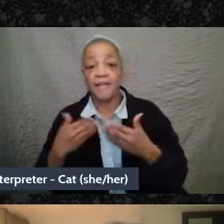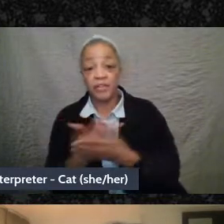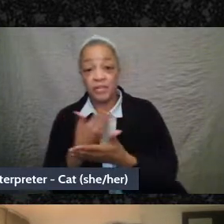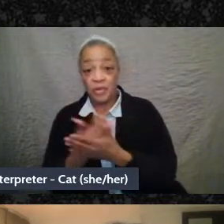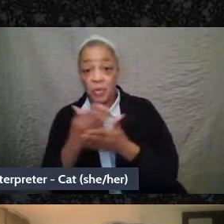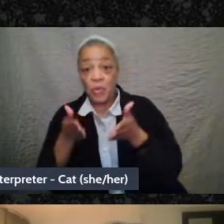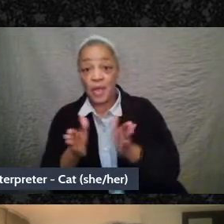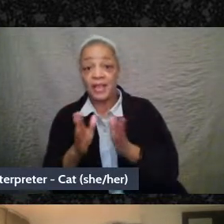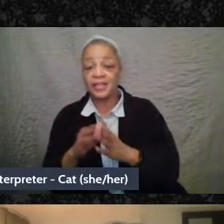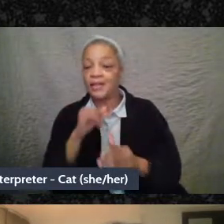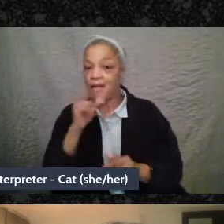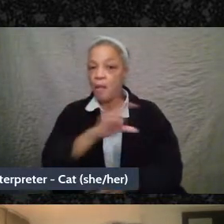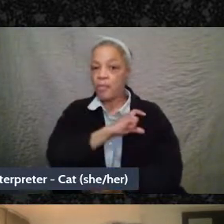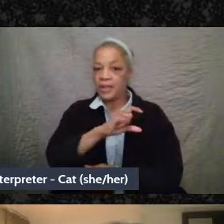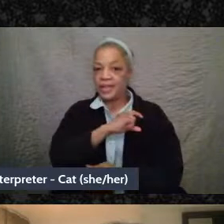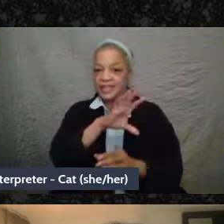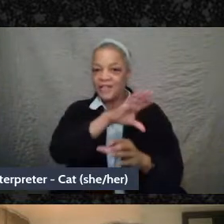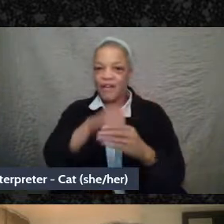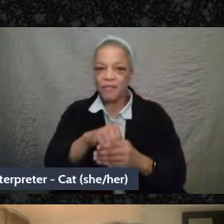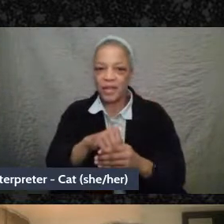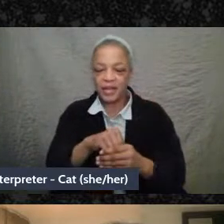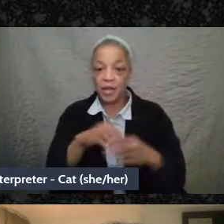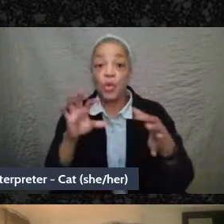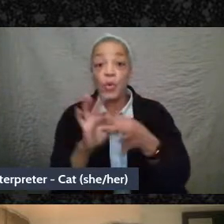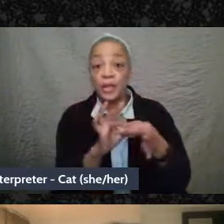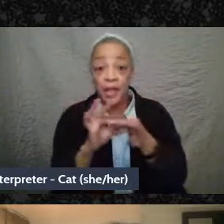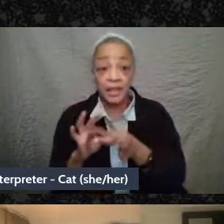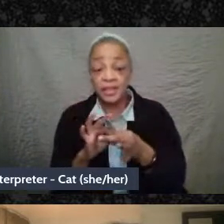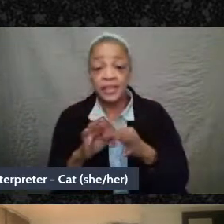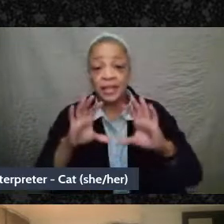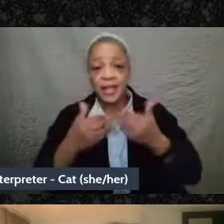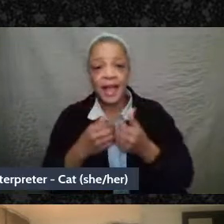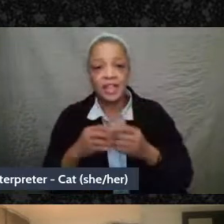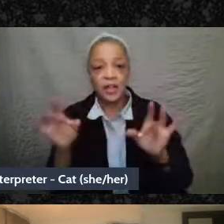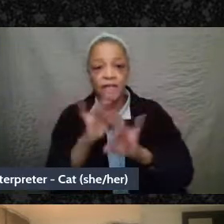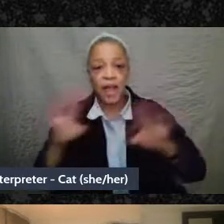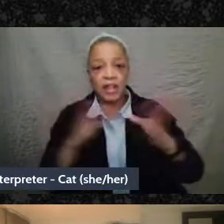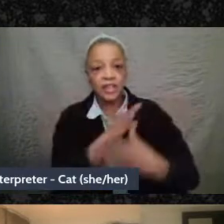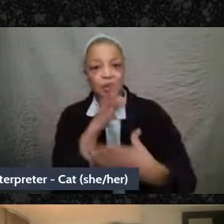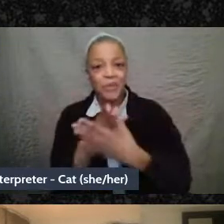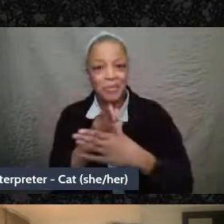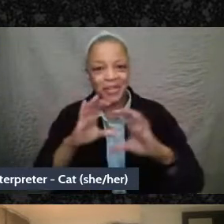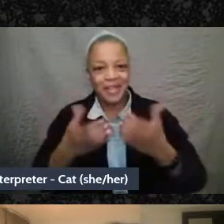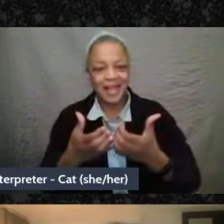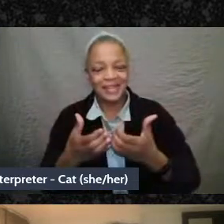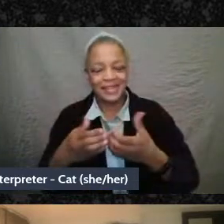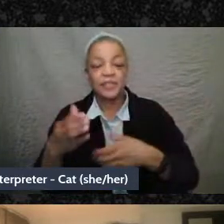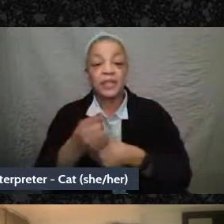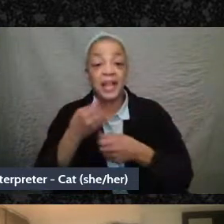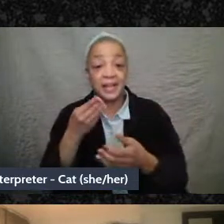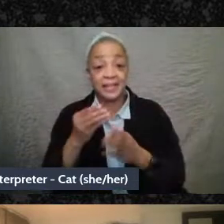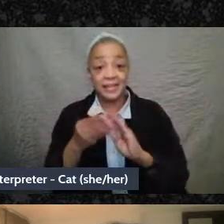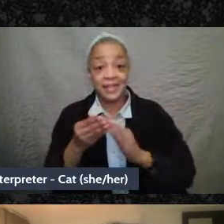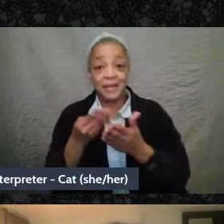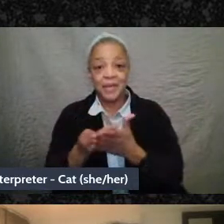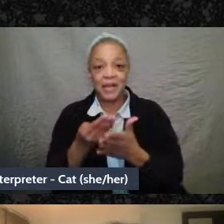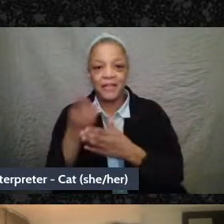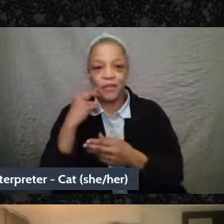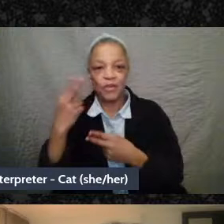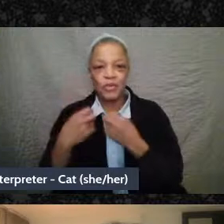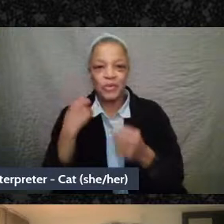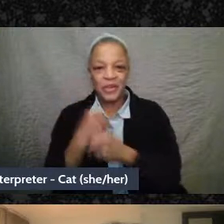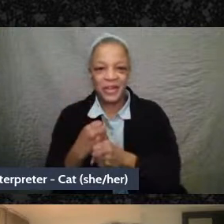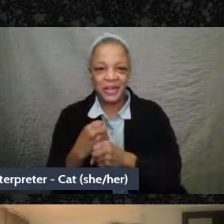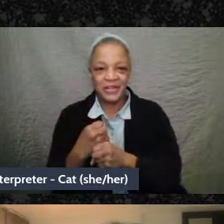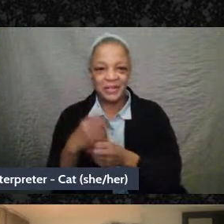everything from relationship skill classes to violence interruption classes have been receiving city money for the past 2 years.